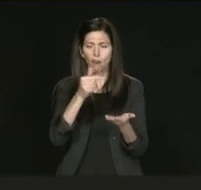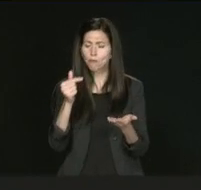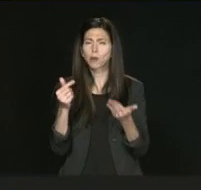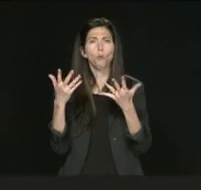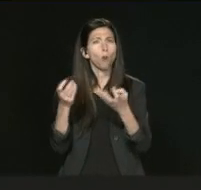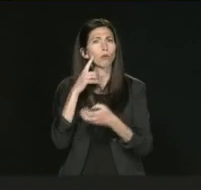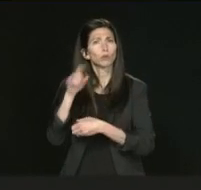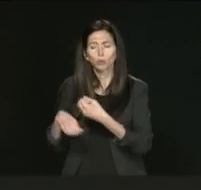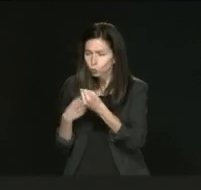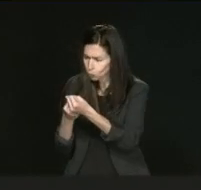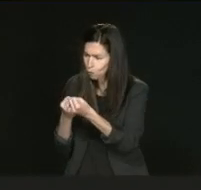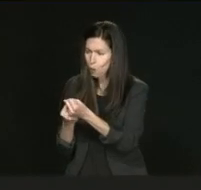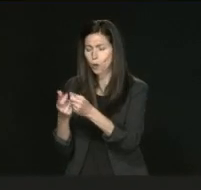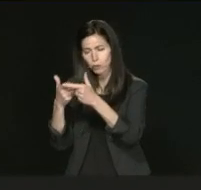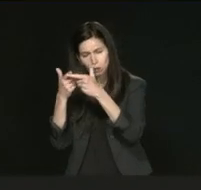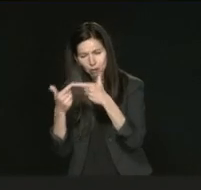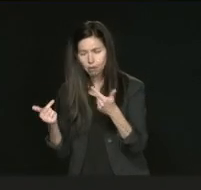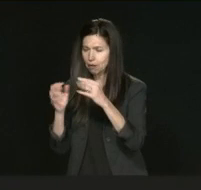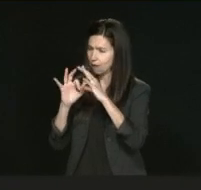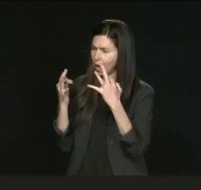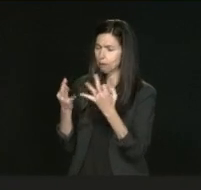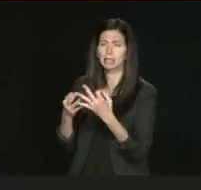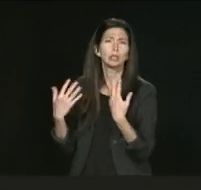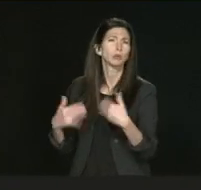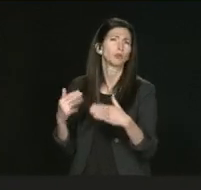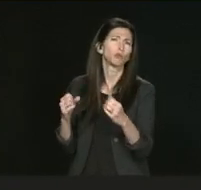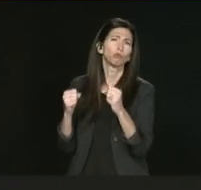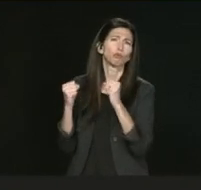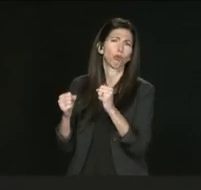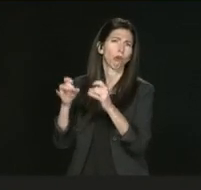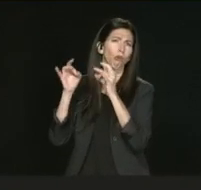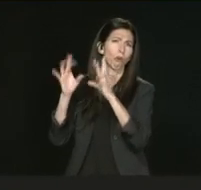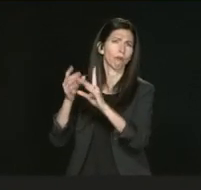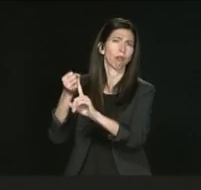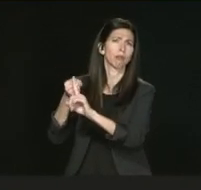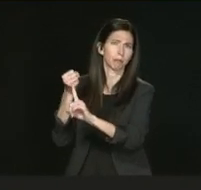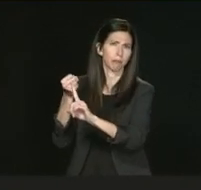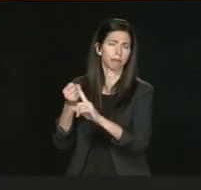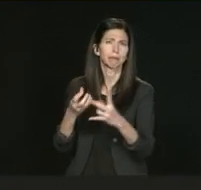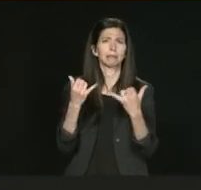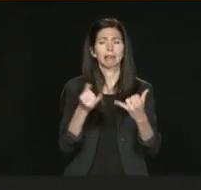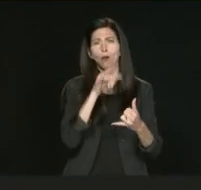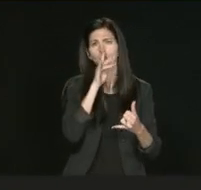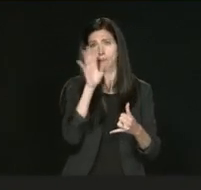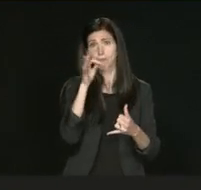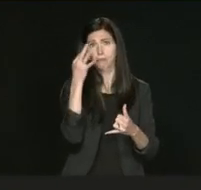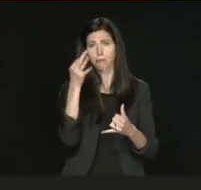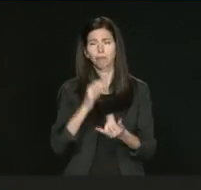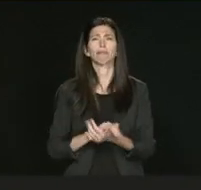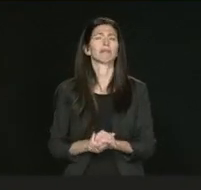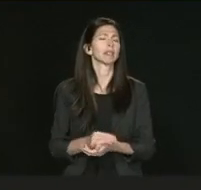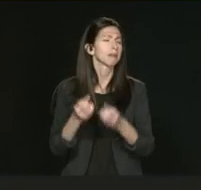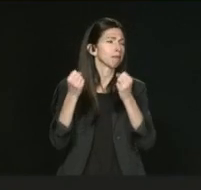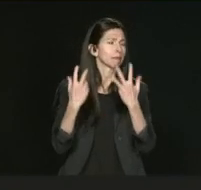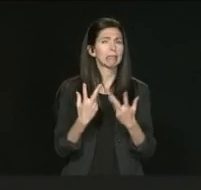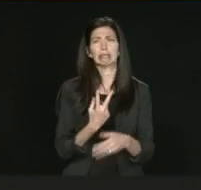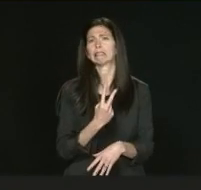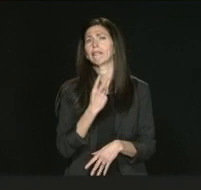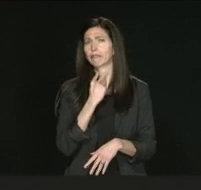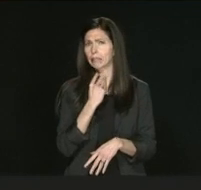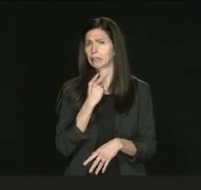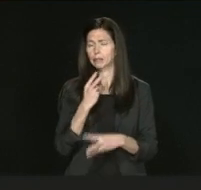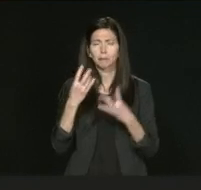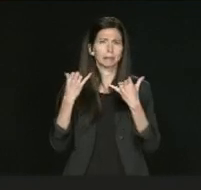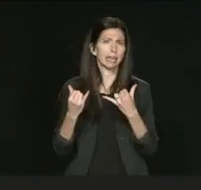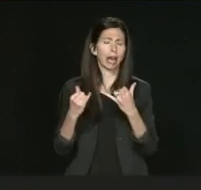tragedy. Nous accompagnons les familles des victimes. We are with the victims' families